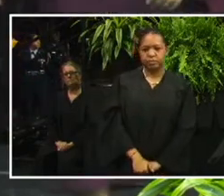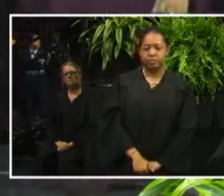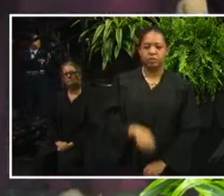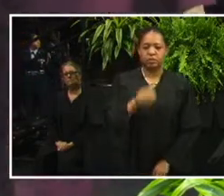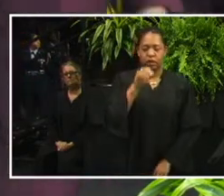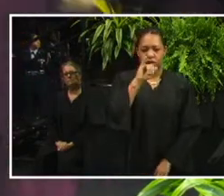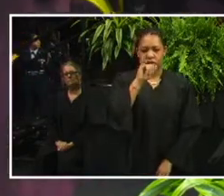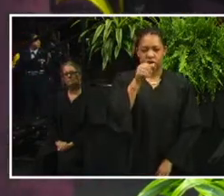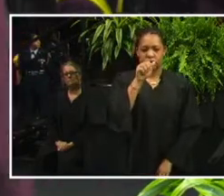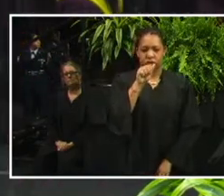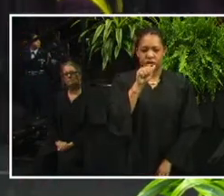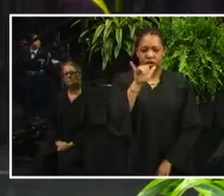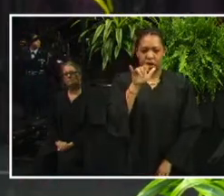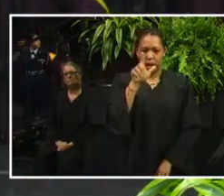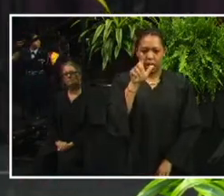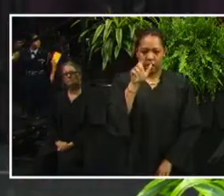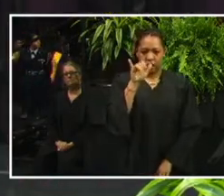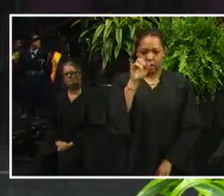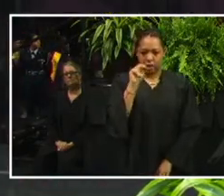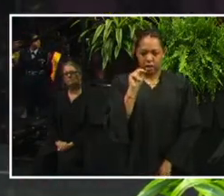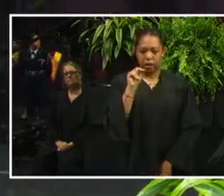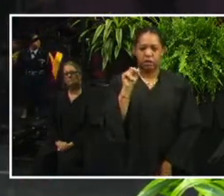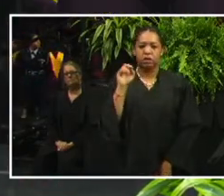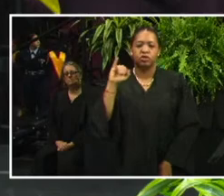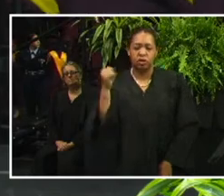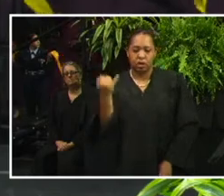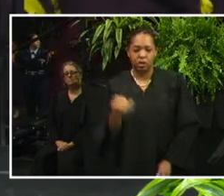Jalen Malachi Johnson.